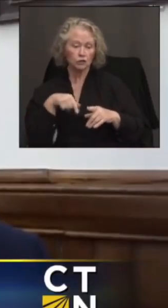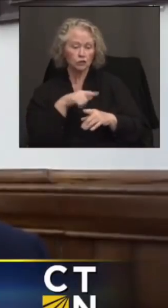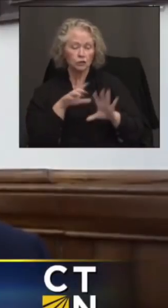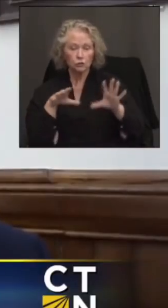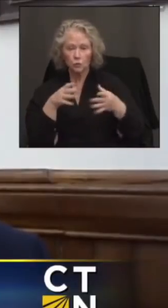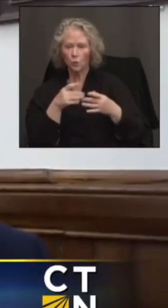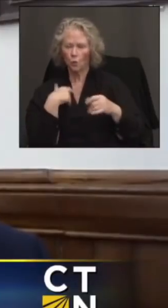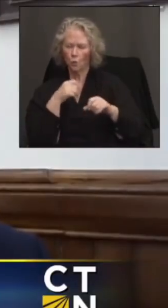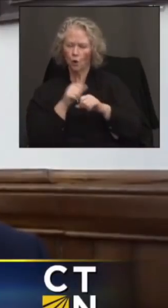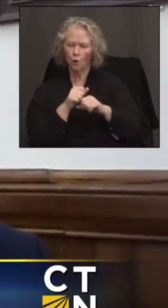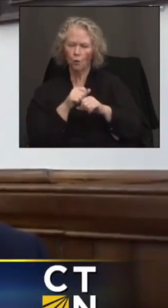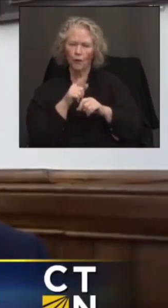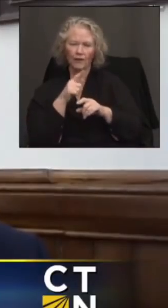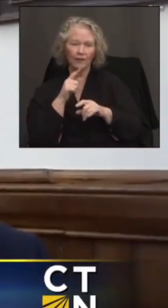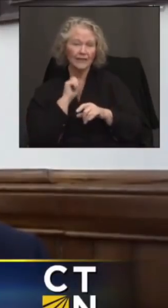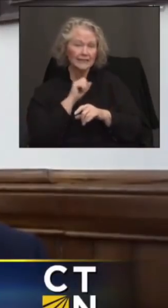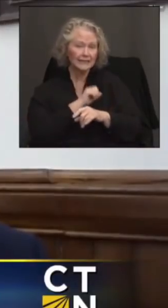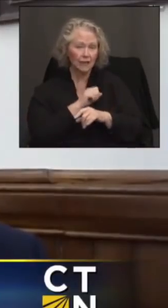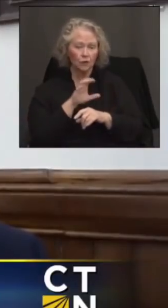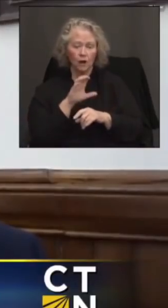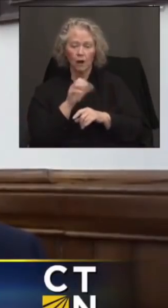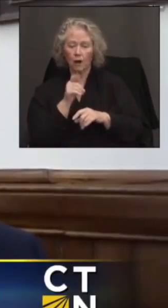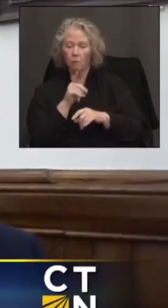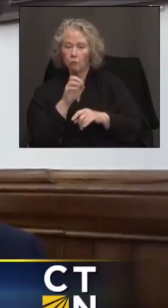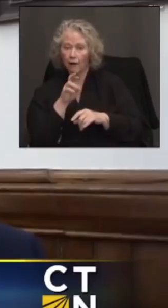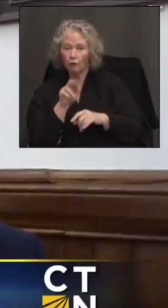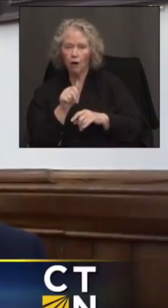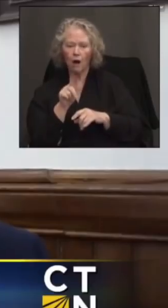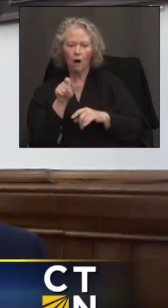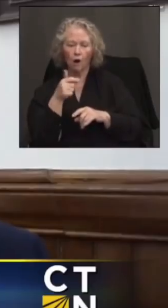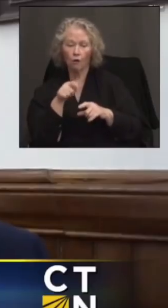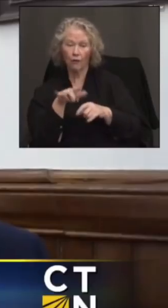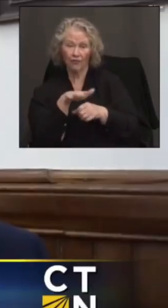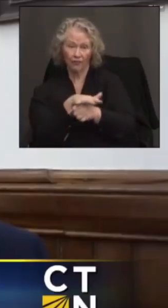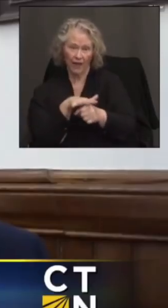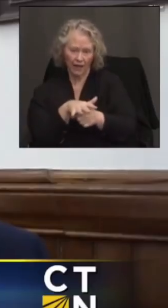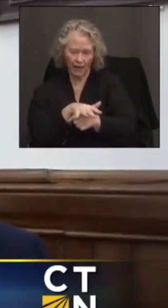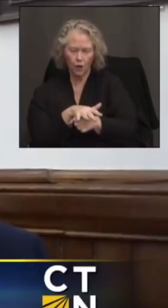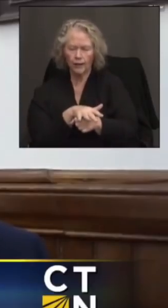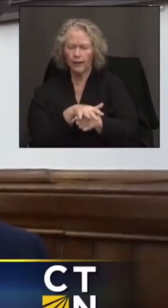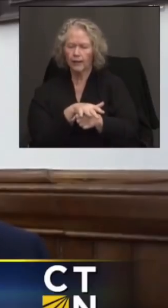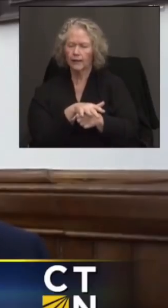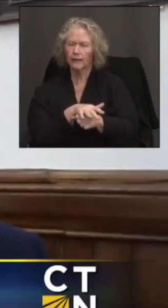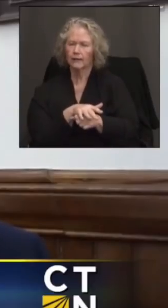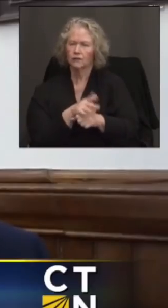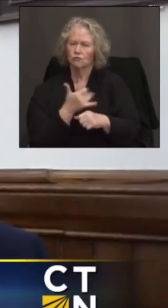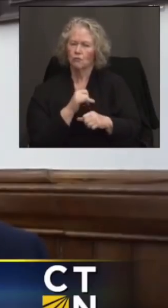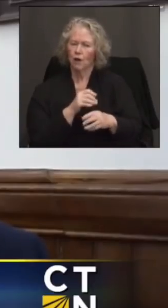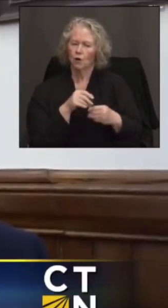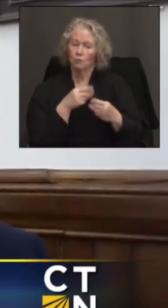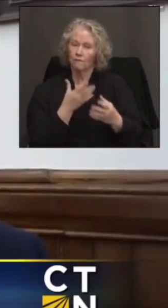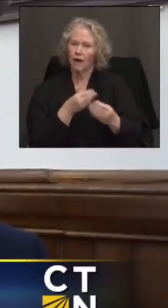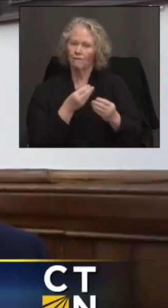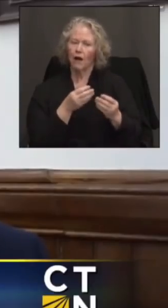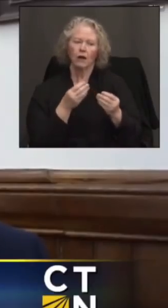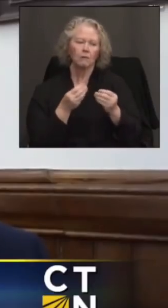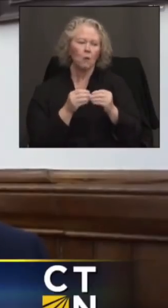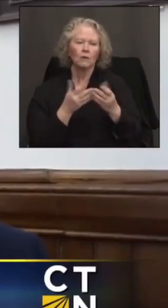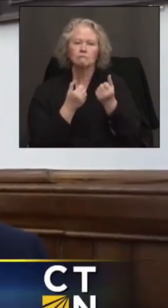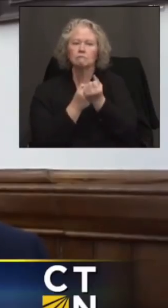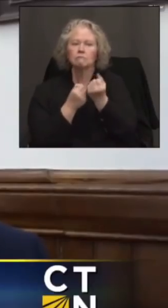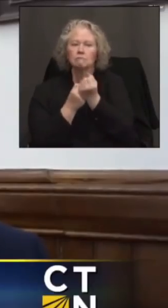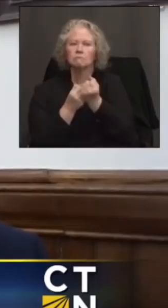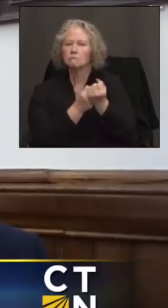officials, individuals like Senator Cabrera and others, to provide as much resources and